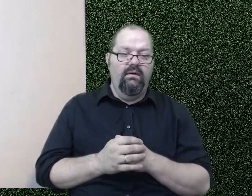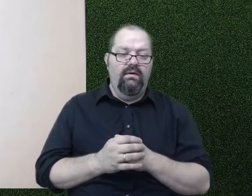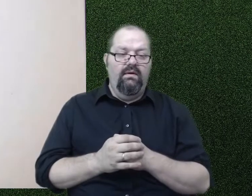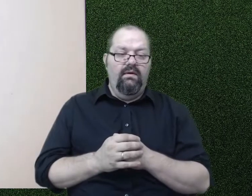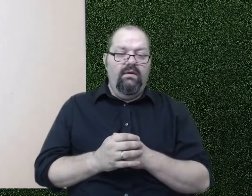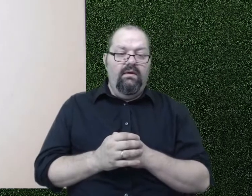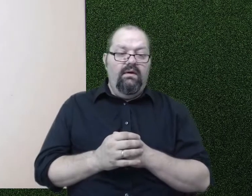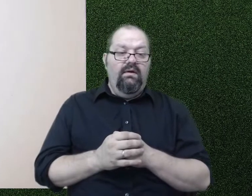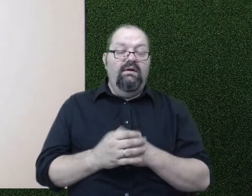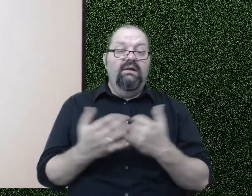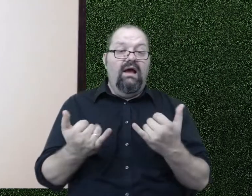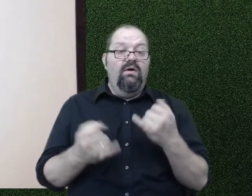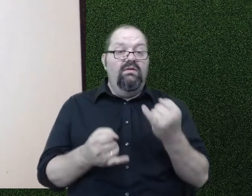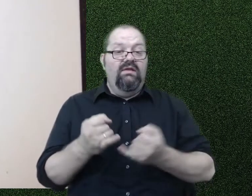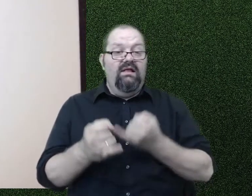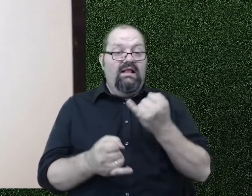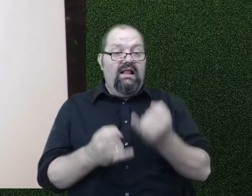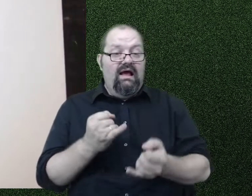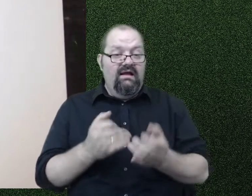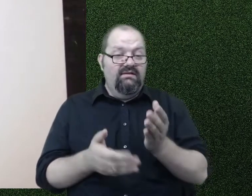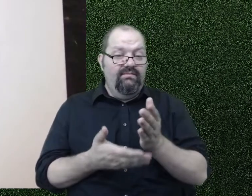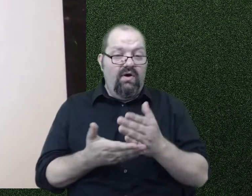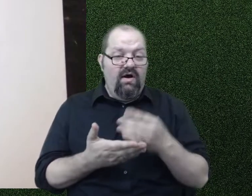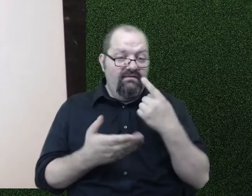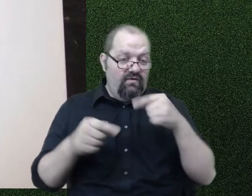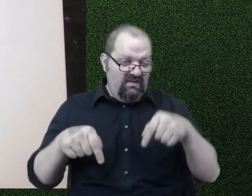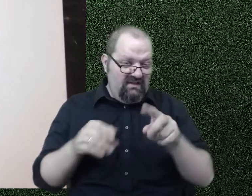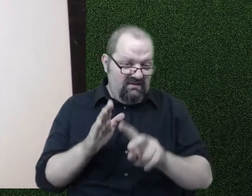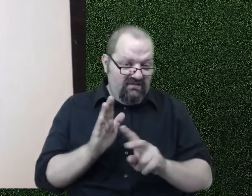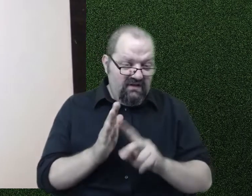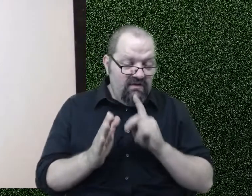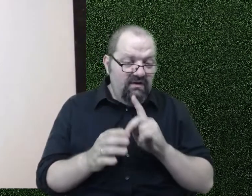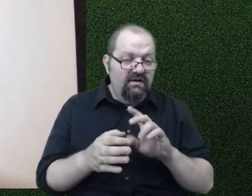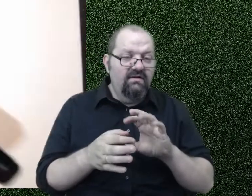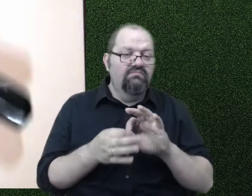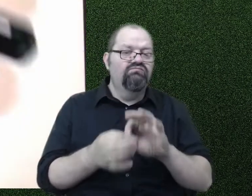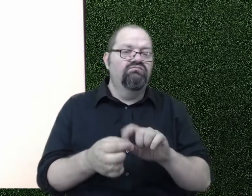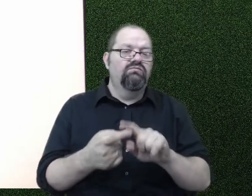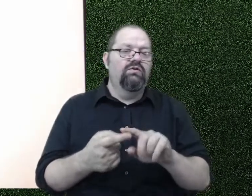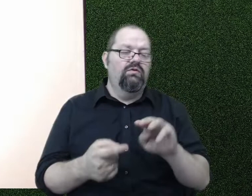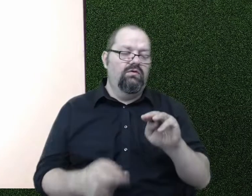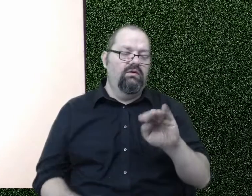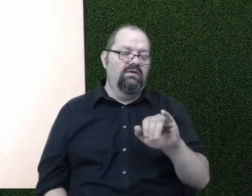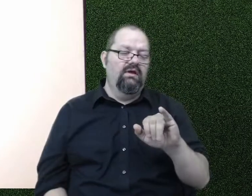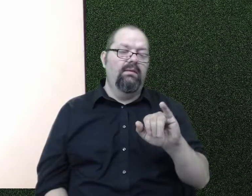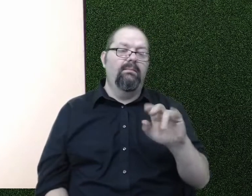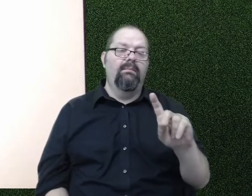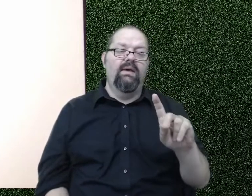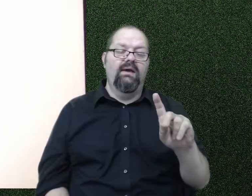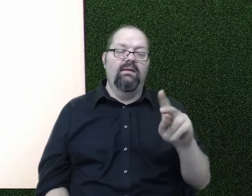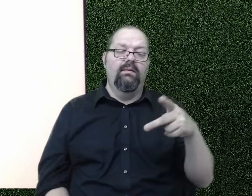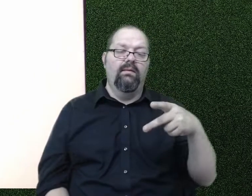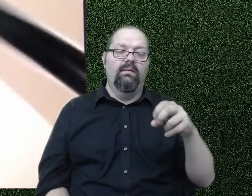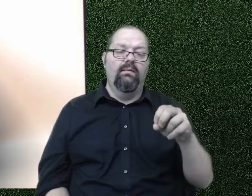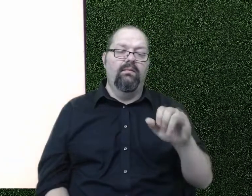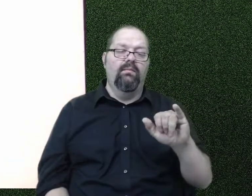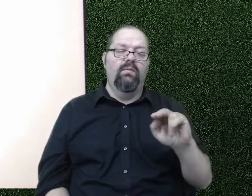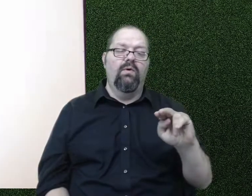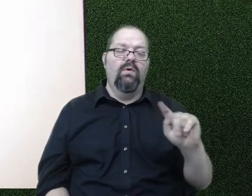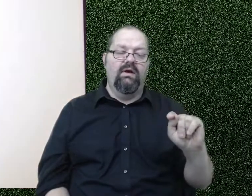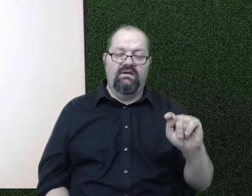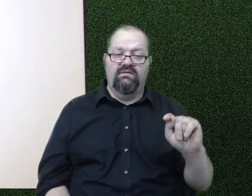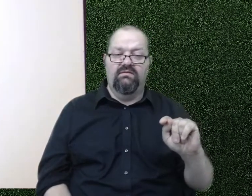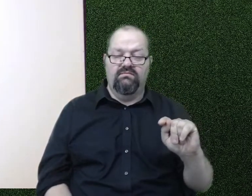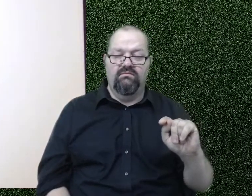Now the last part of this video is about the midpoint formula. So let's see, you've got